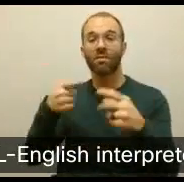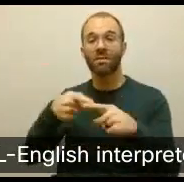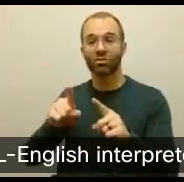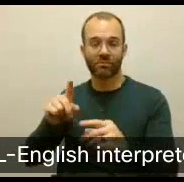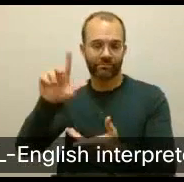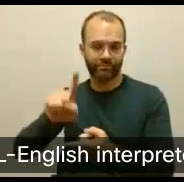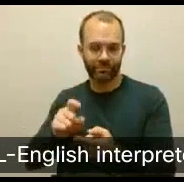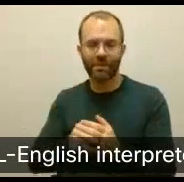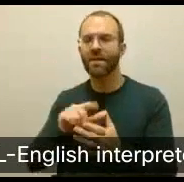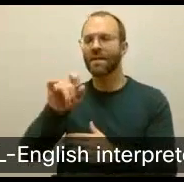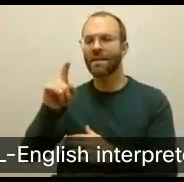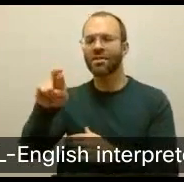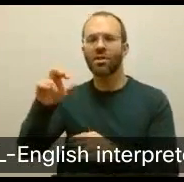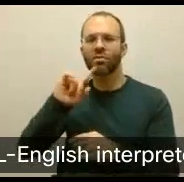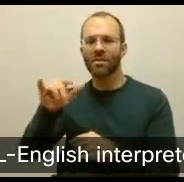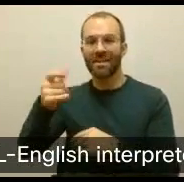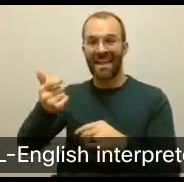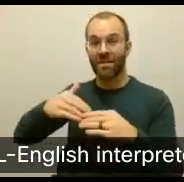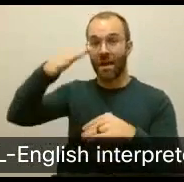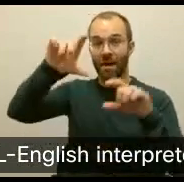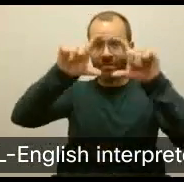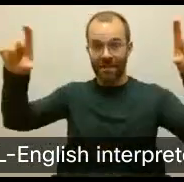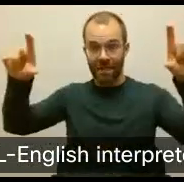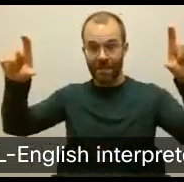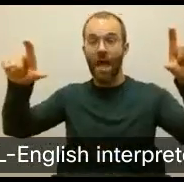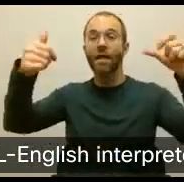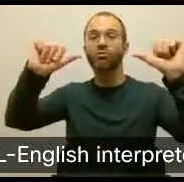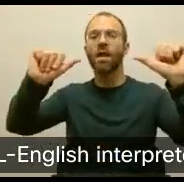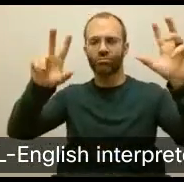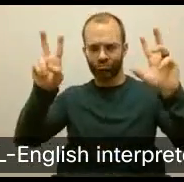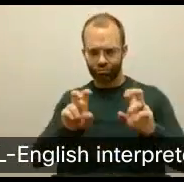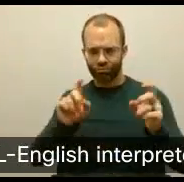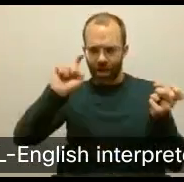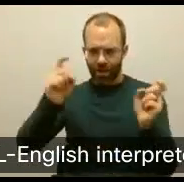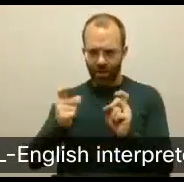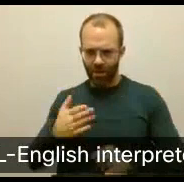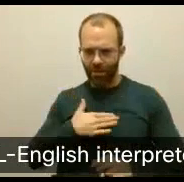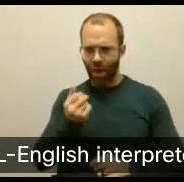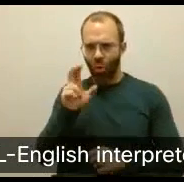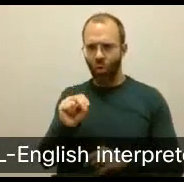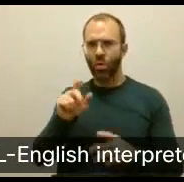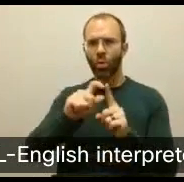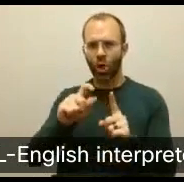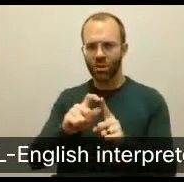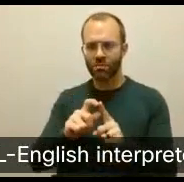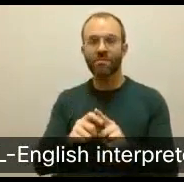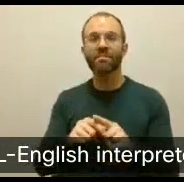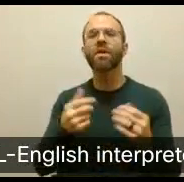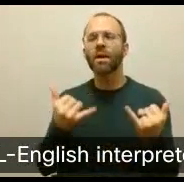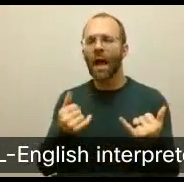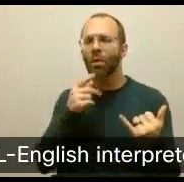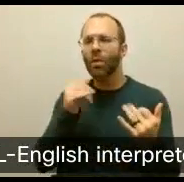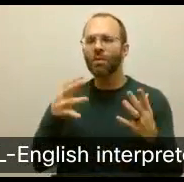taken information from the above text, the original text, and attempted to write it in their own words. We're going to take a look sentence by sentence